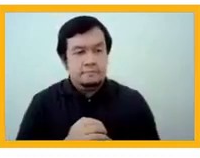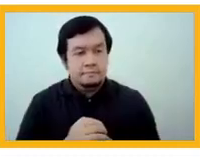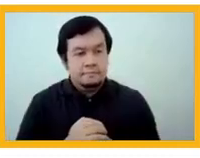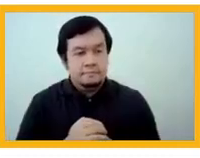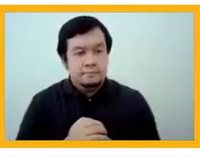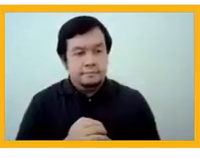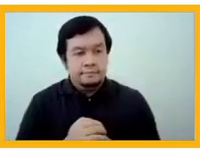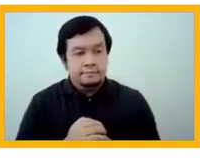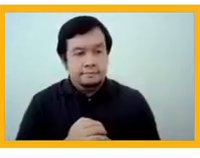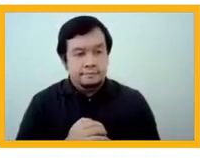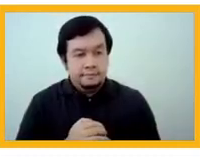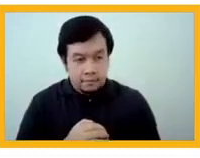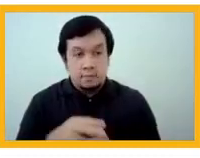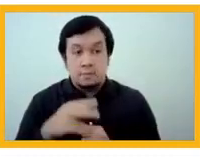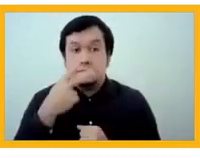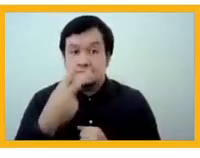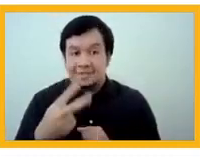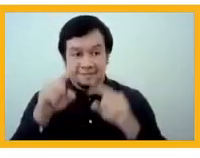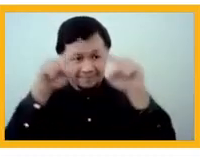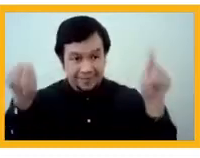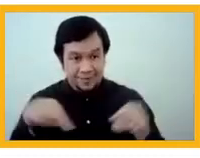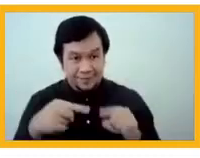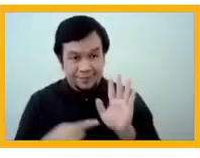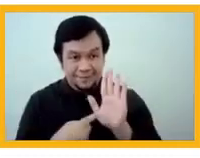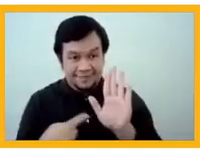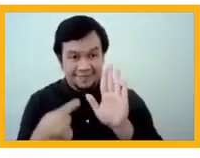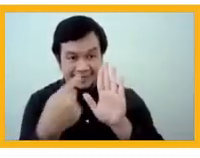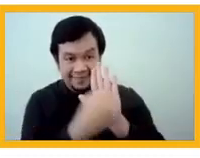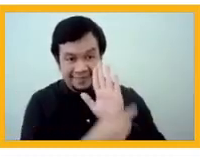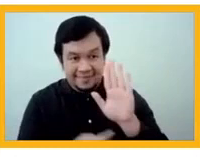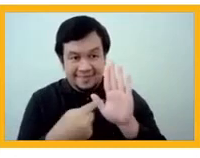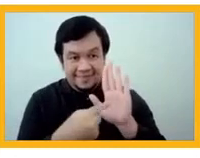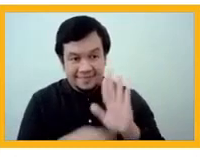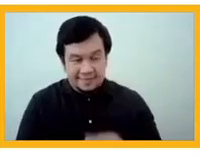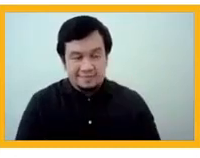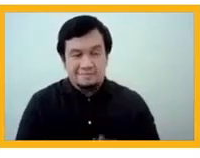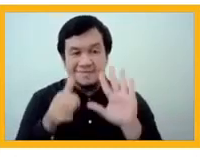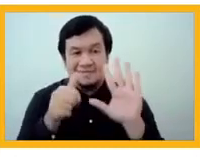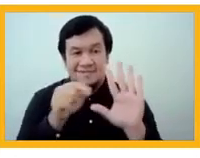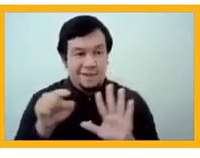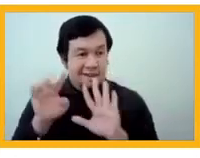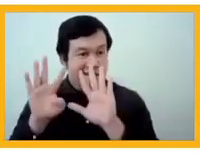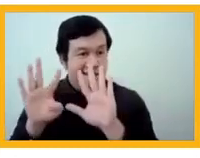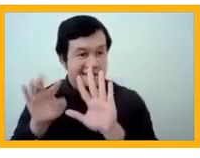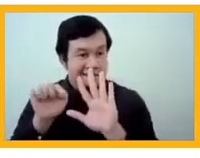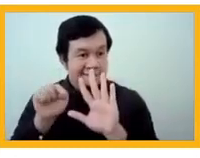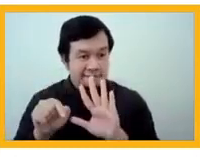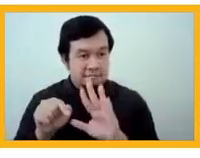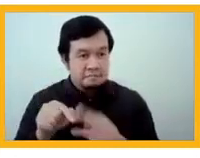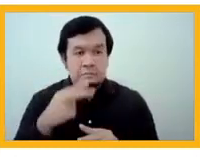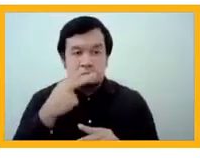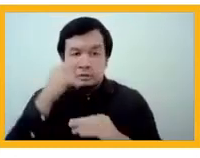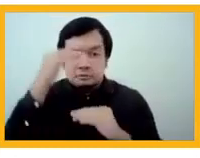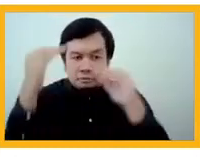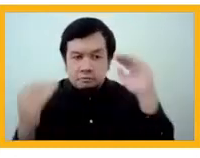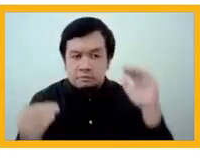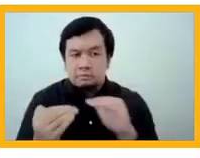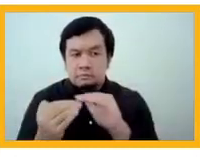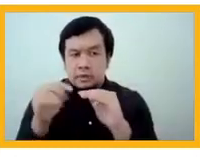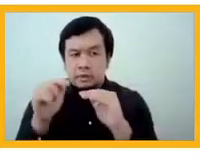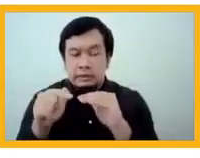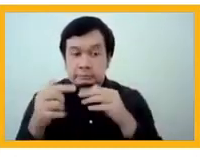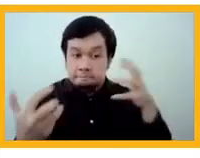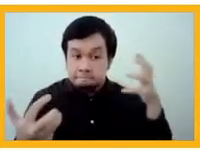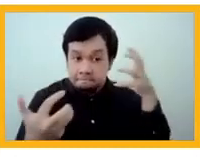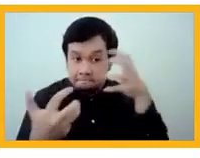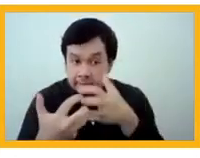between grade 6 and 9. And if they were in fact at a grade appropriate standard, they would have been on this 45 degree line. In practice, in